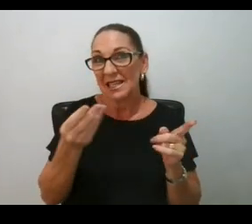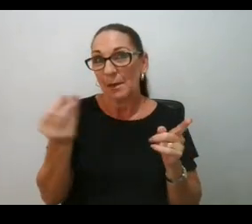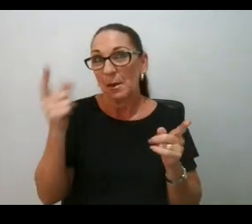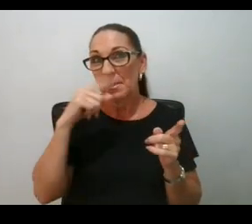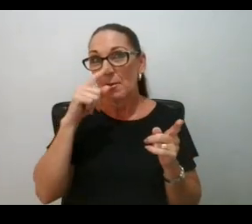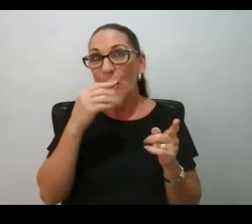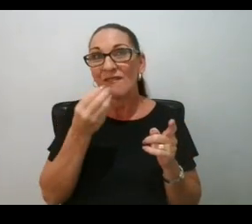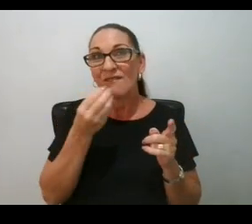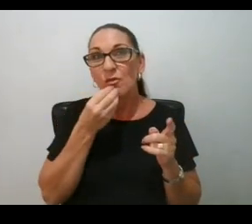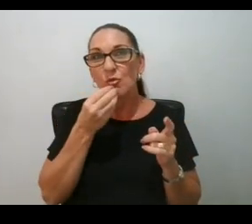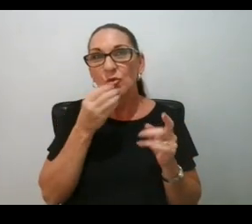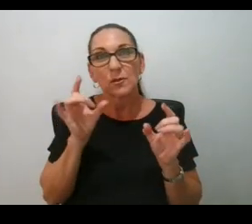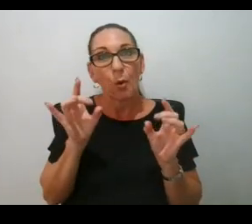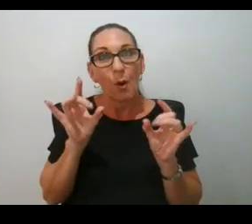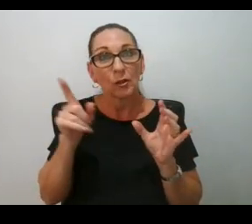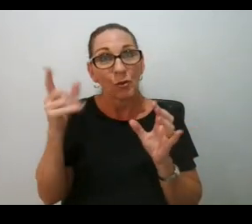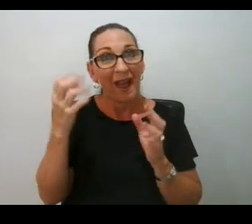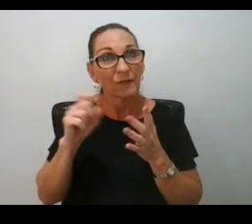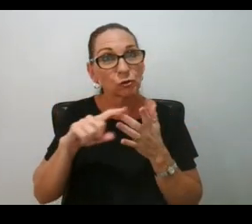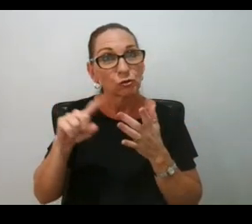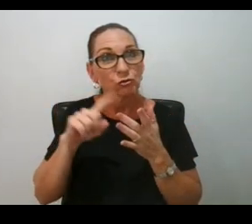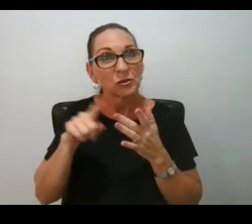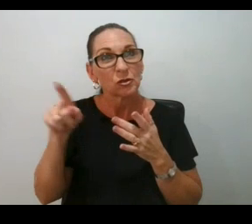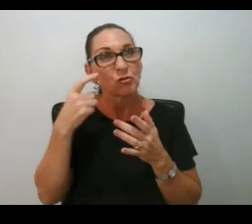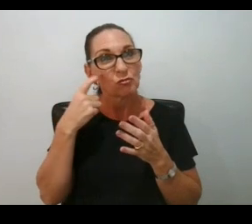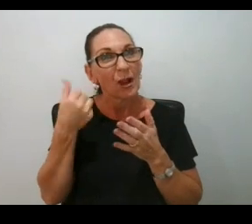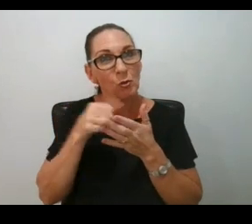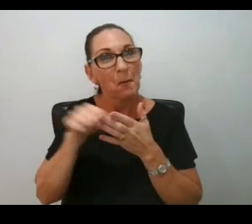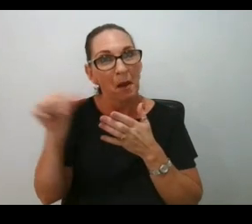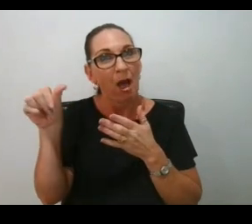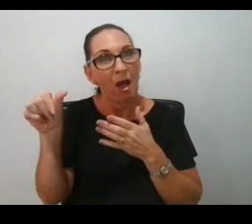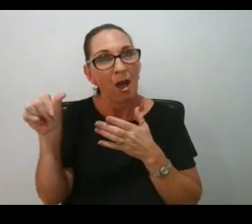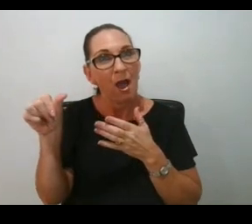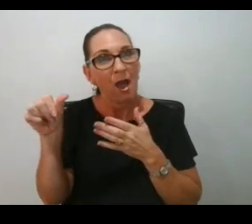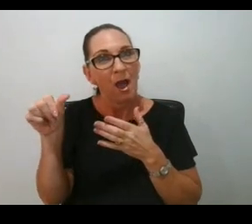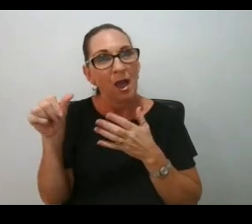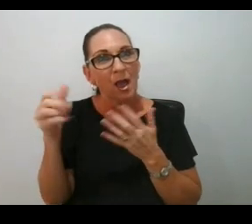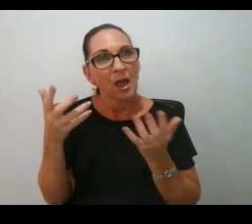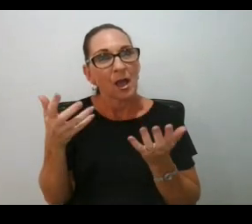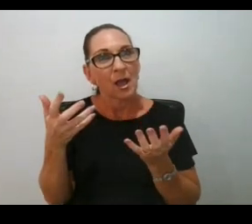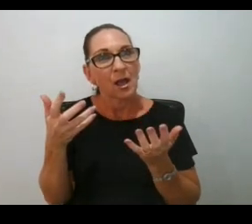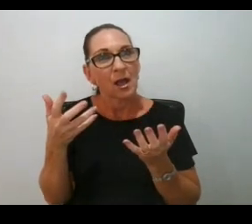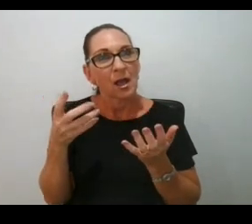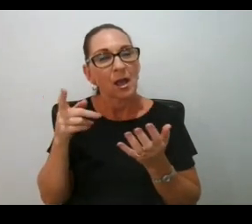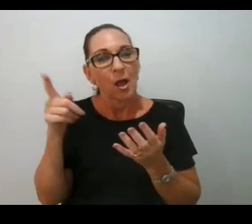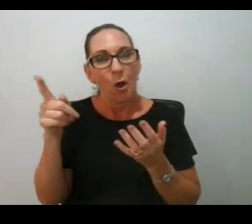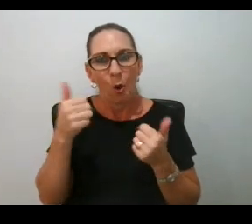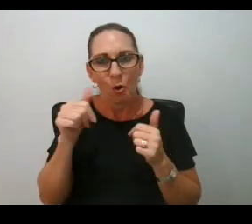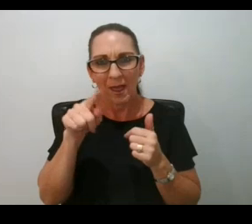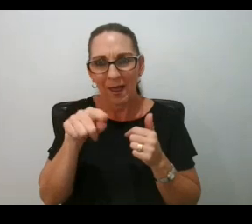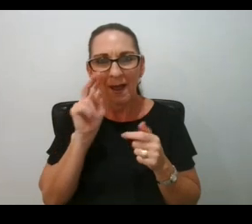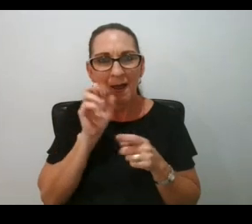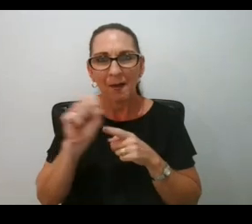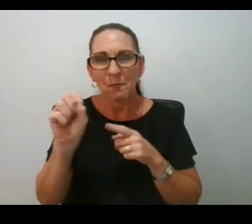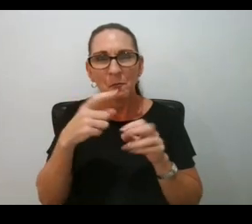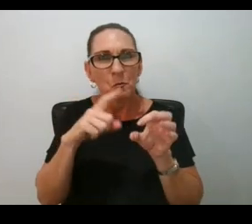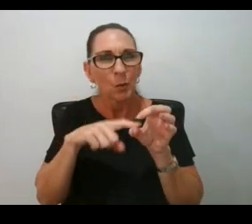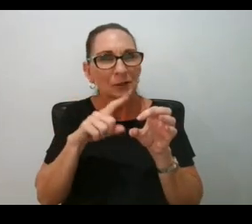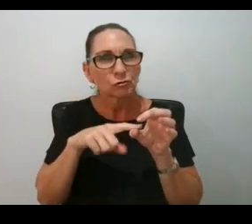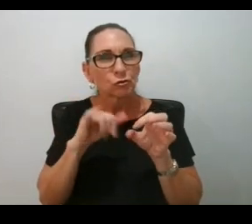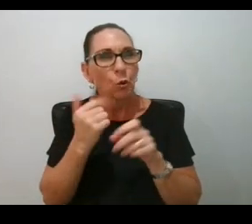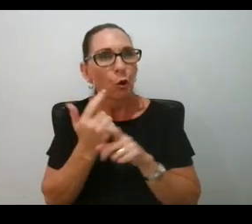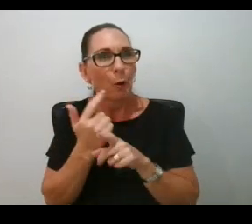and they've got insurance, remember to encourage them to apply for it. And I know we've already got comments or questions coming in, but I